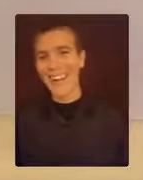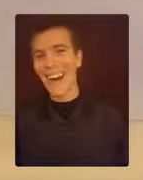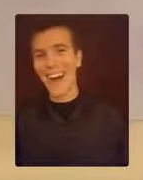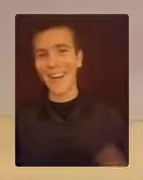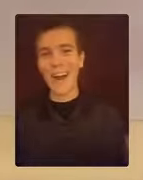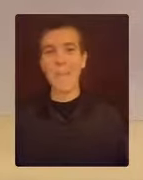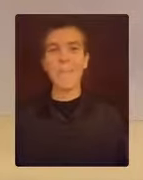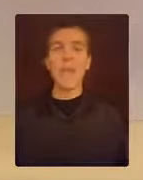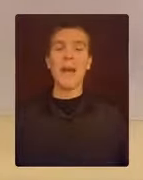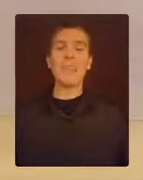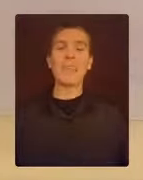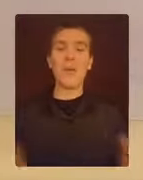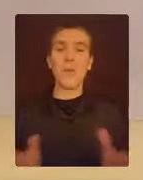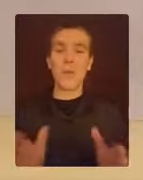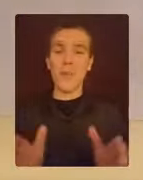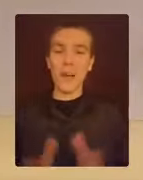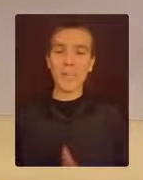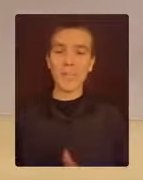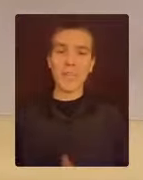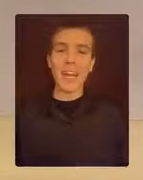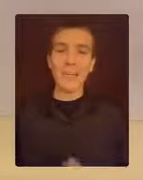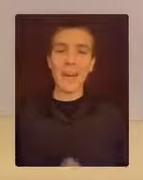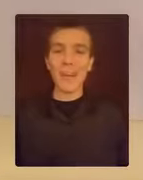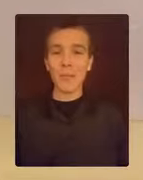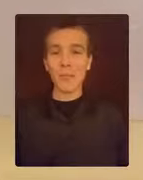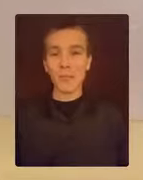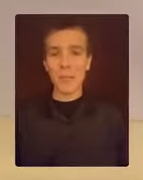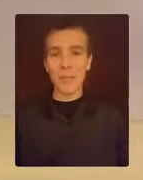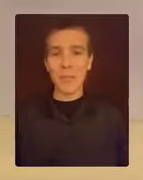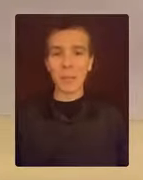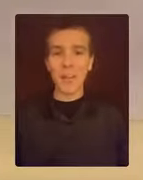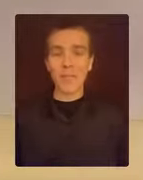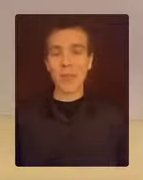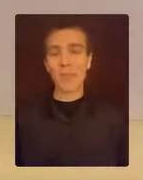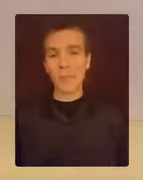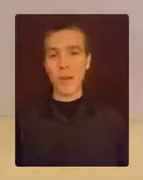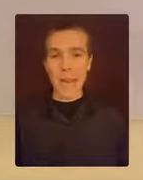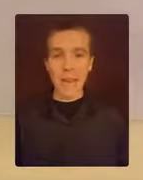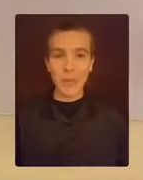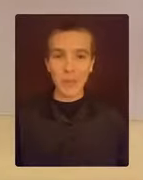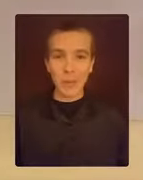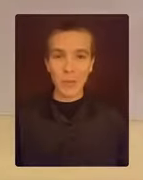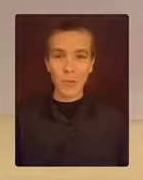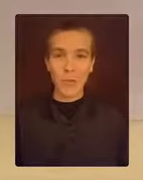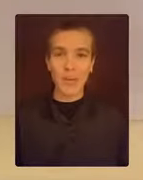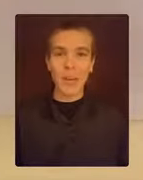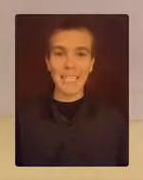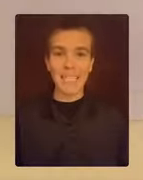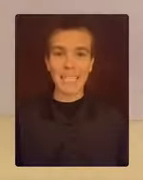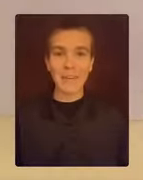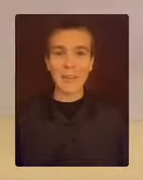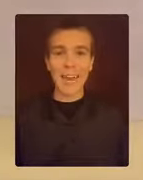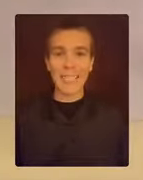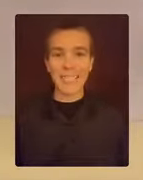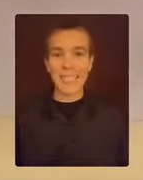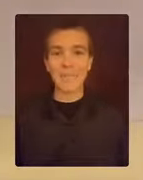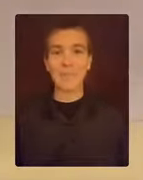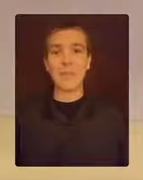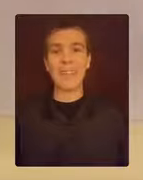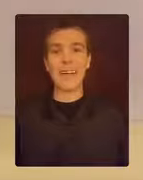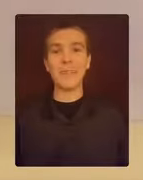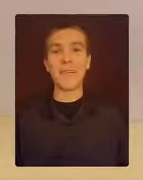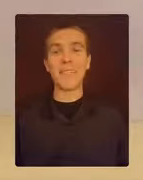Okay. All right. So whenever I was a kid, I began lucid dreaming whenever I was around 9 years old. I did it on